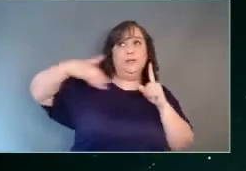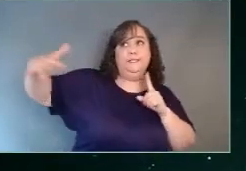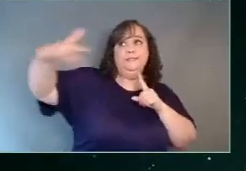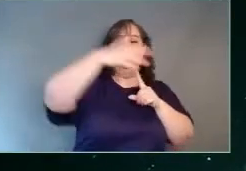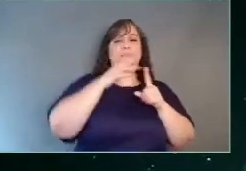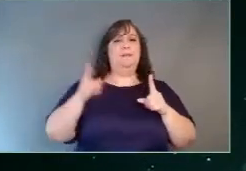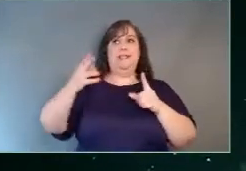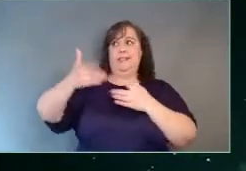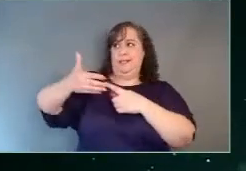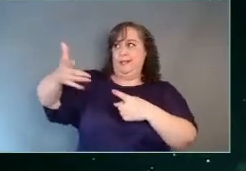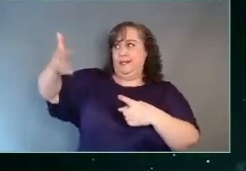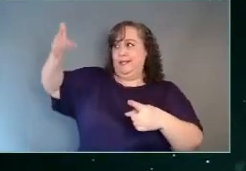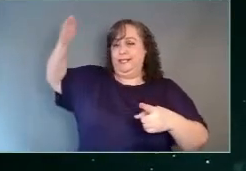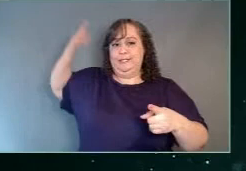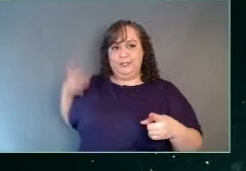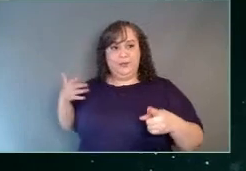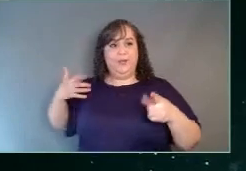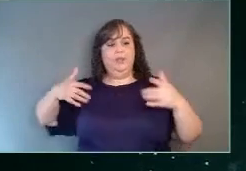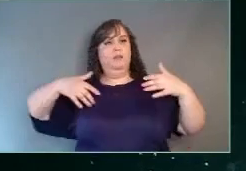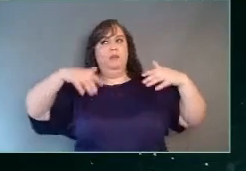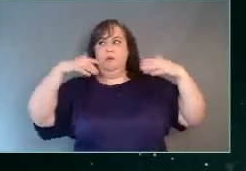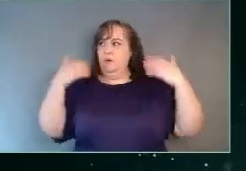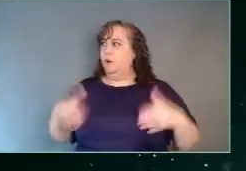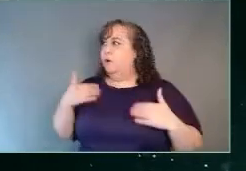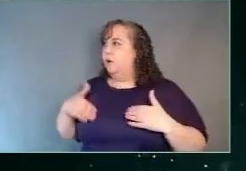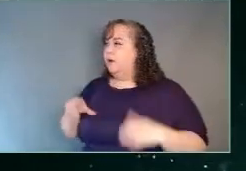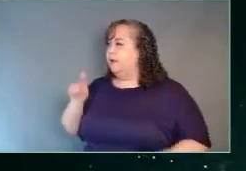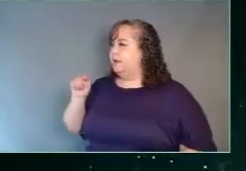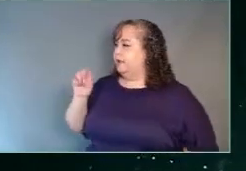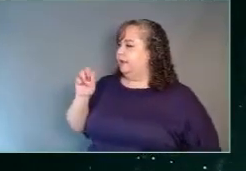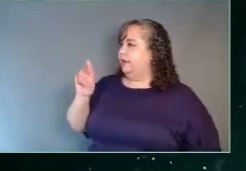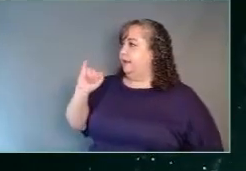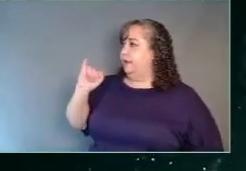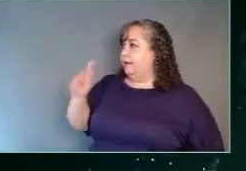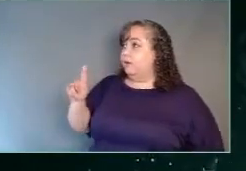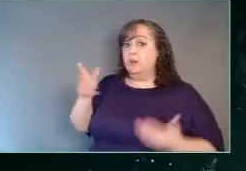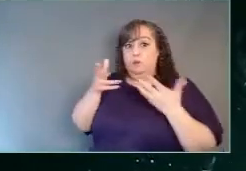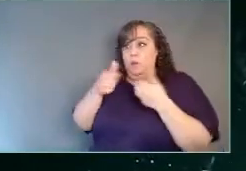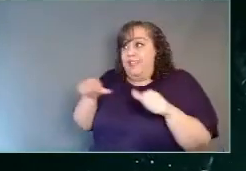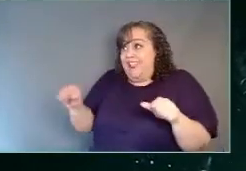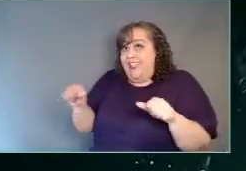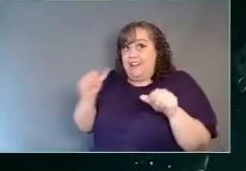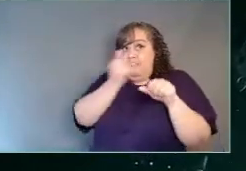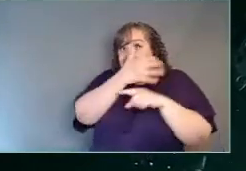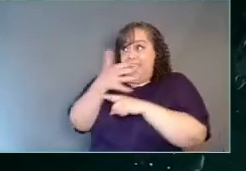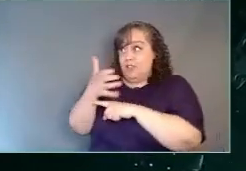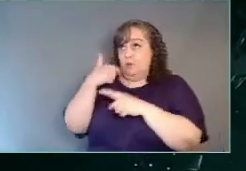Wow. Now, Tarek, do any of these asteroids we're studying have a potential hazard to Earth?